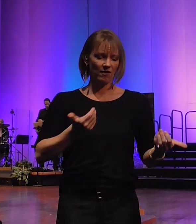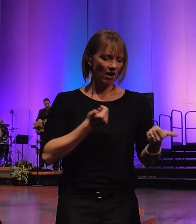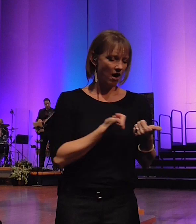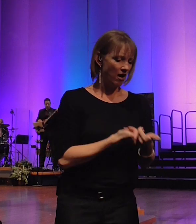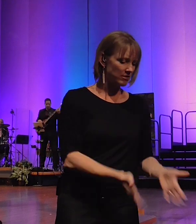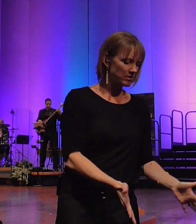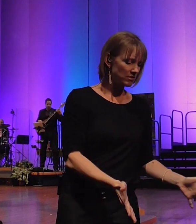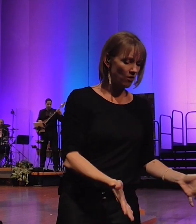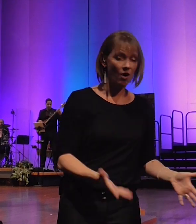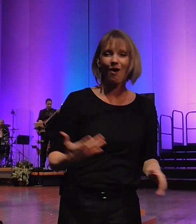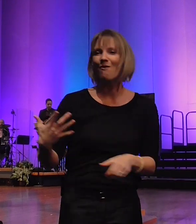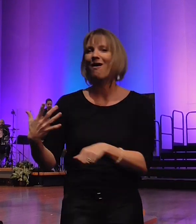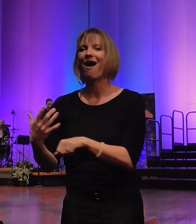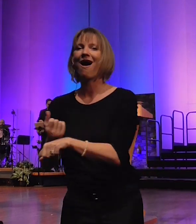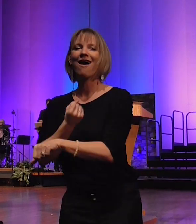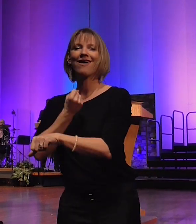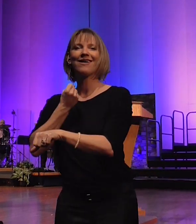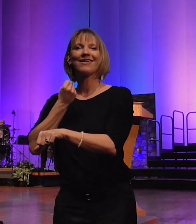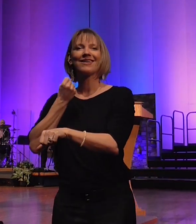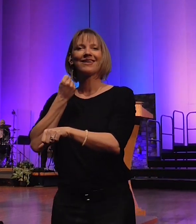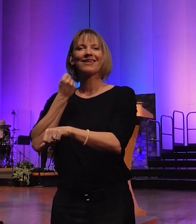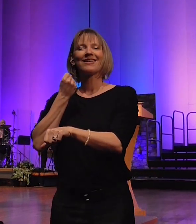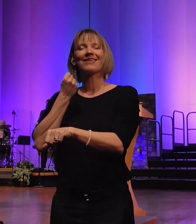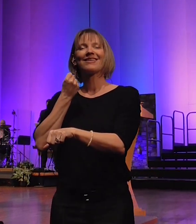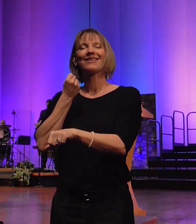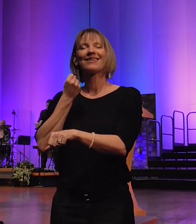everything I've lost or won,